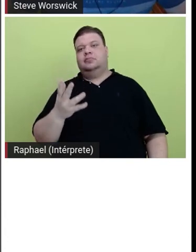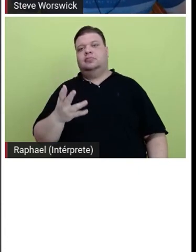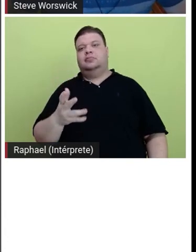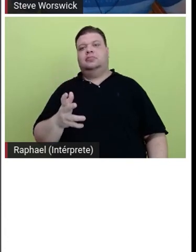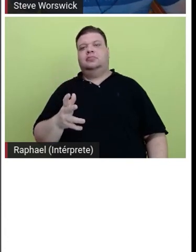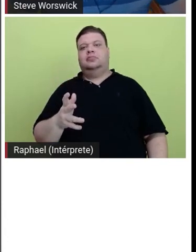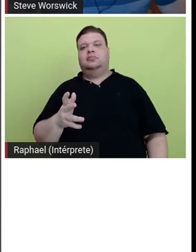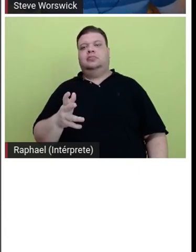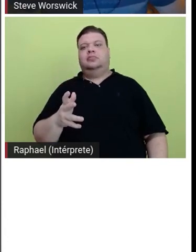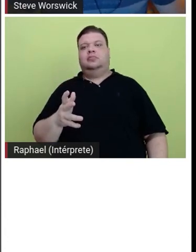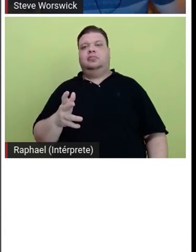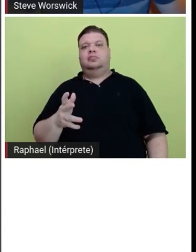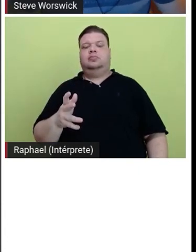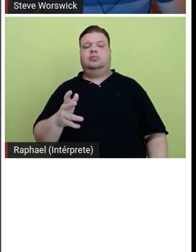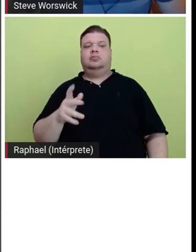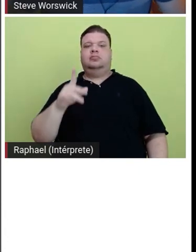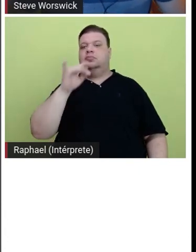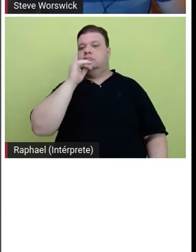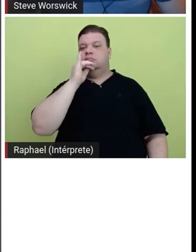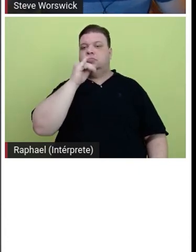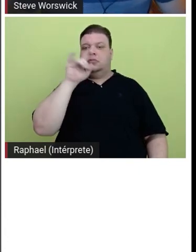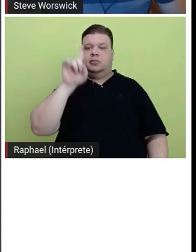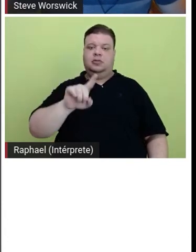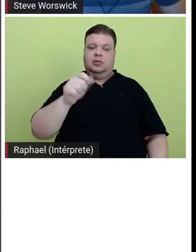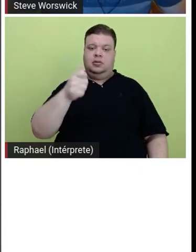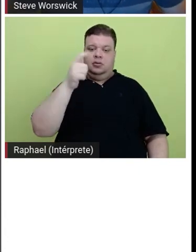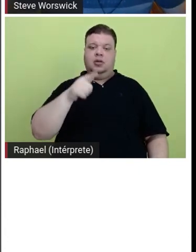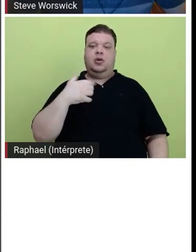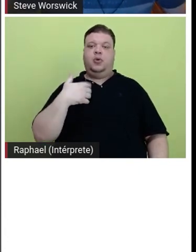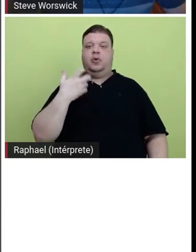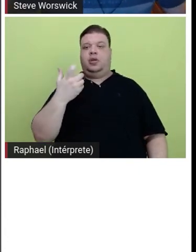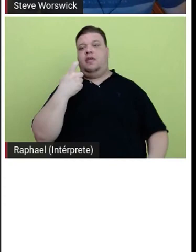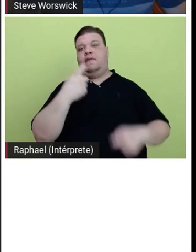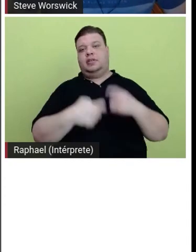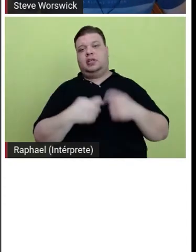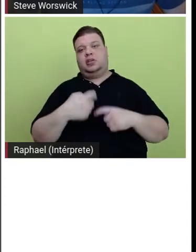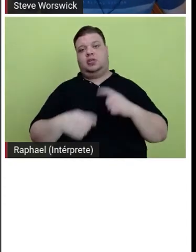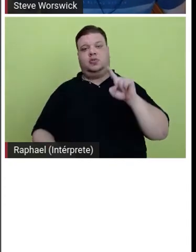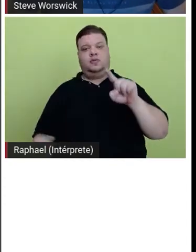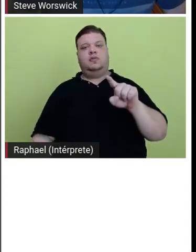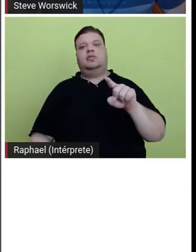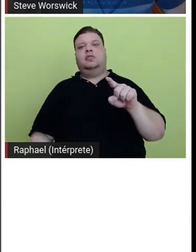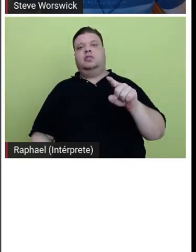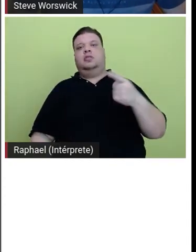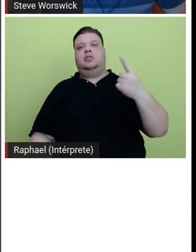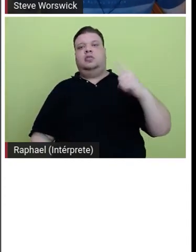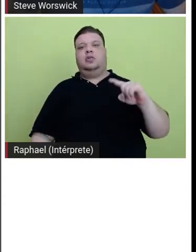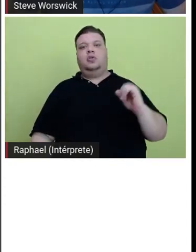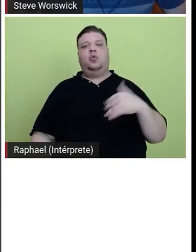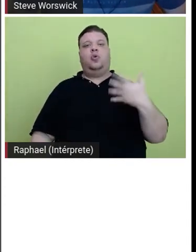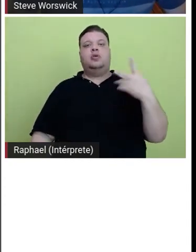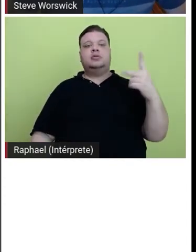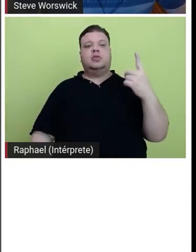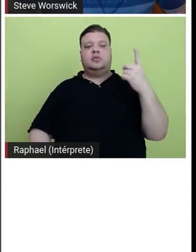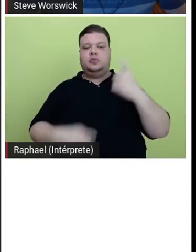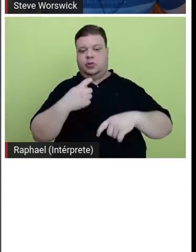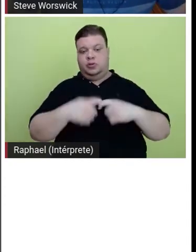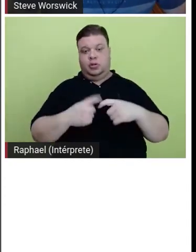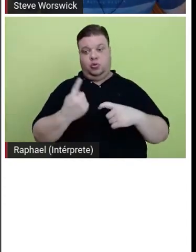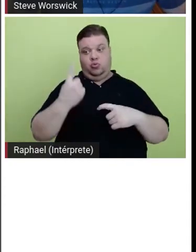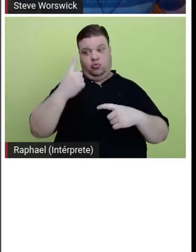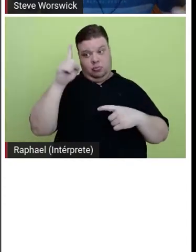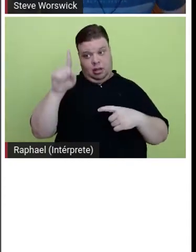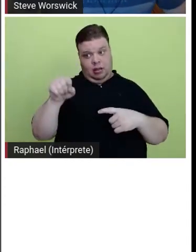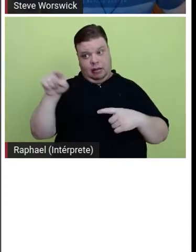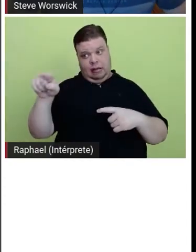And what I found was the abusive user started to behave. It was unusual for a chatbot to stand up for itself like that. And